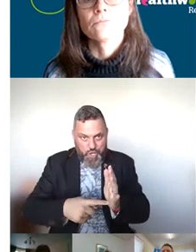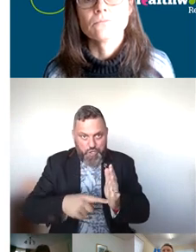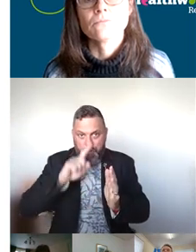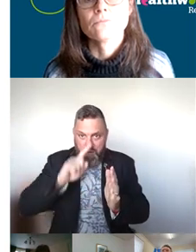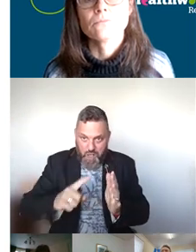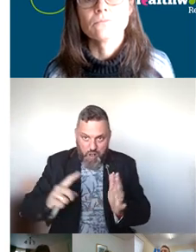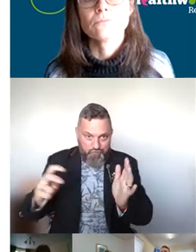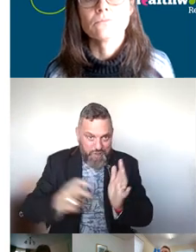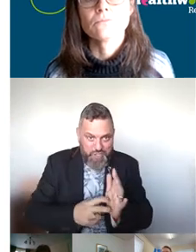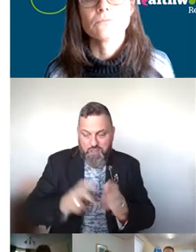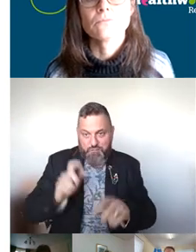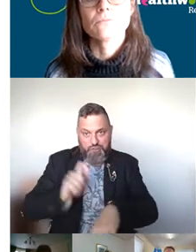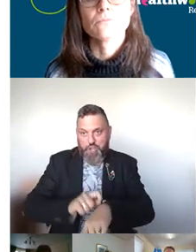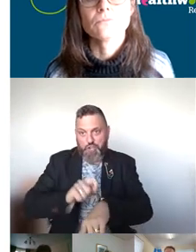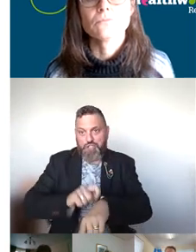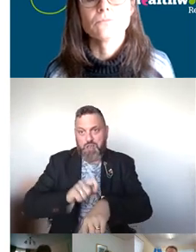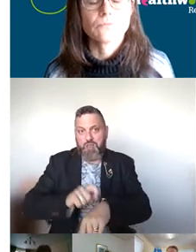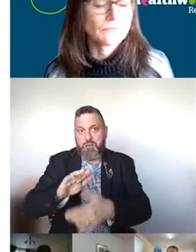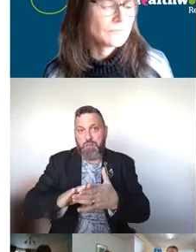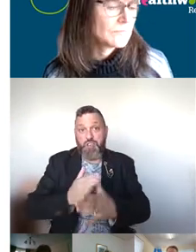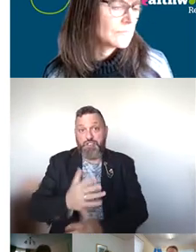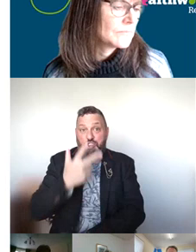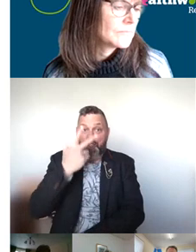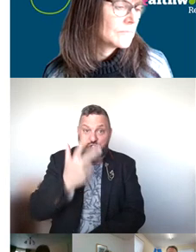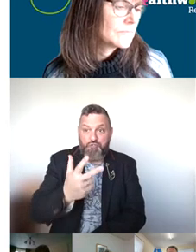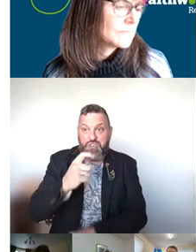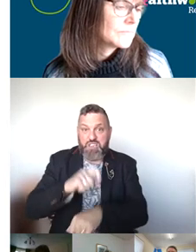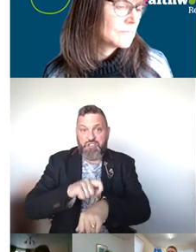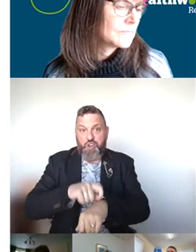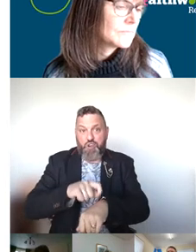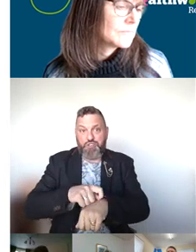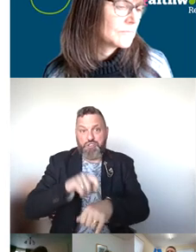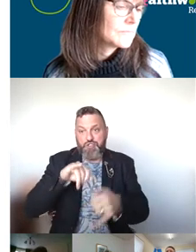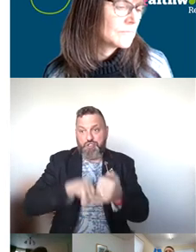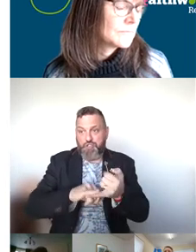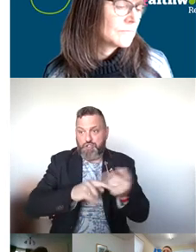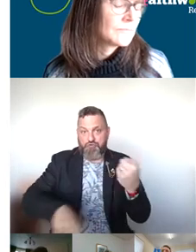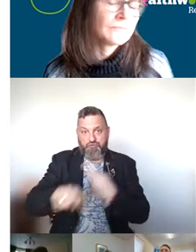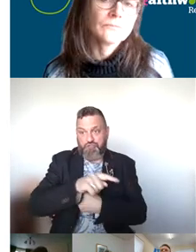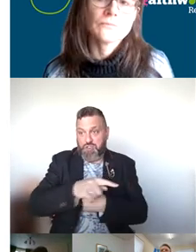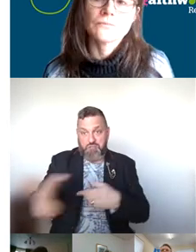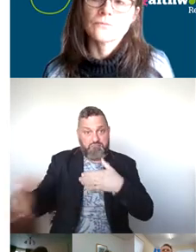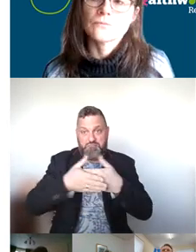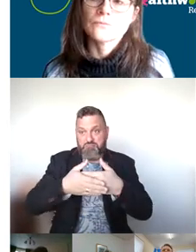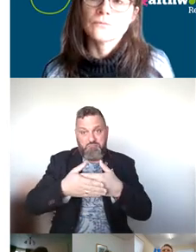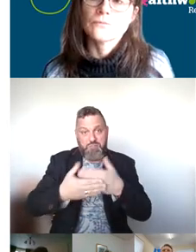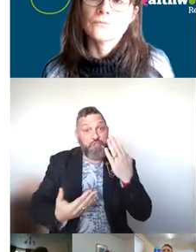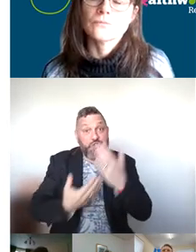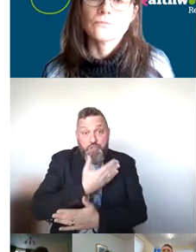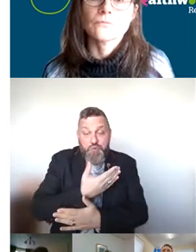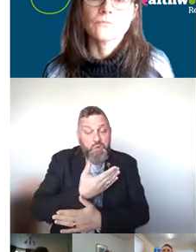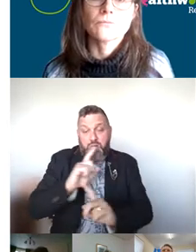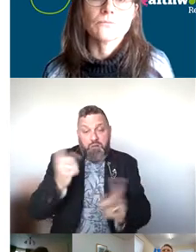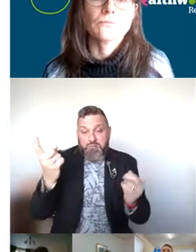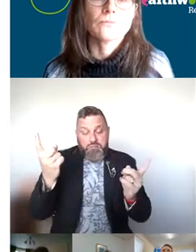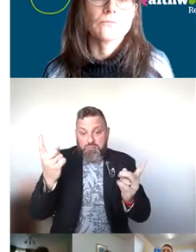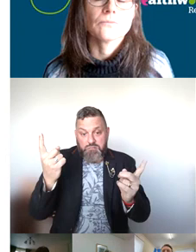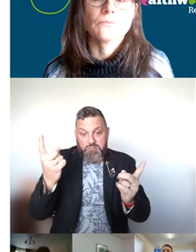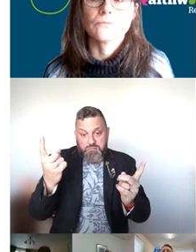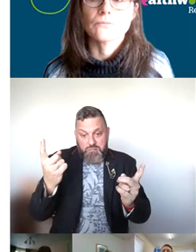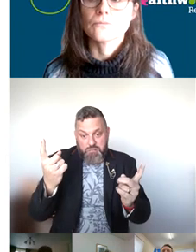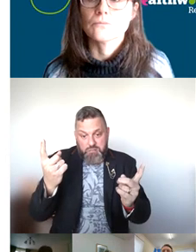register for a doctor? Because all three doctor's surgeries, as far as I'm aware, have closed their lists to new residents. So,